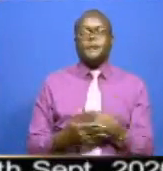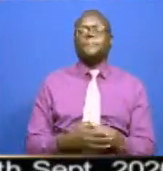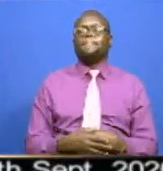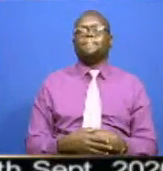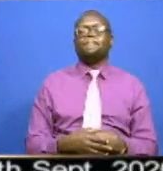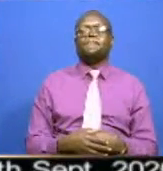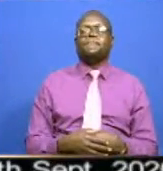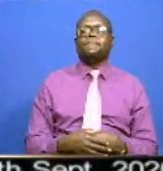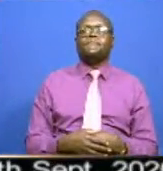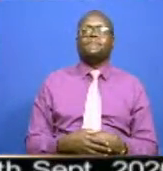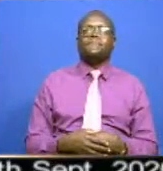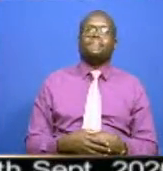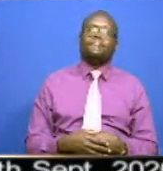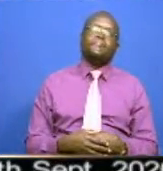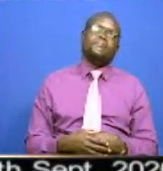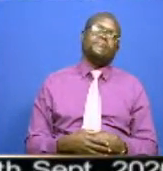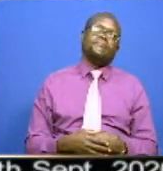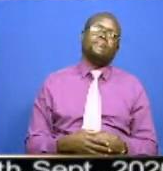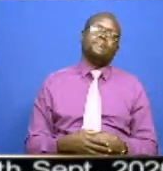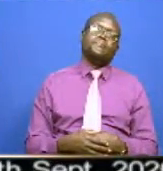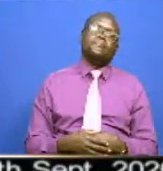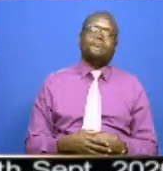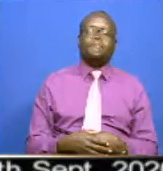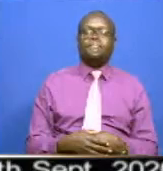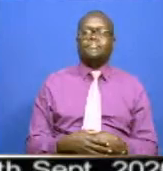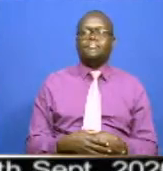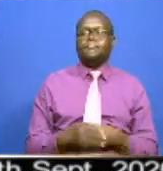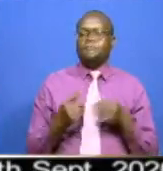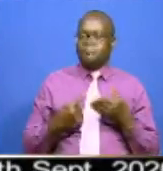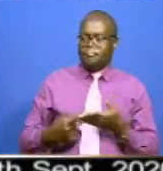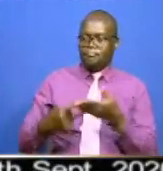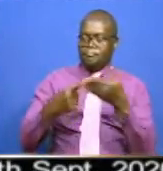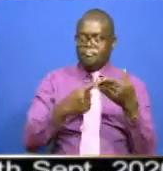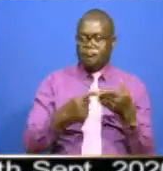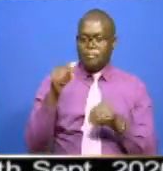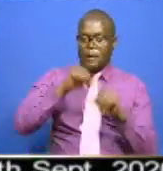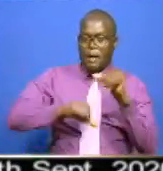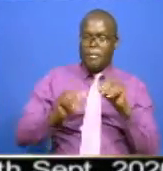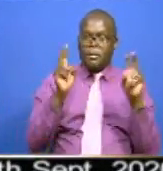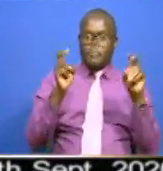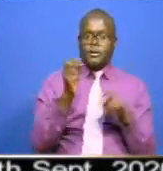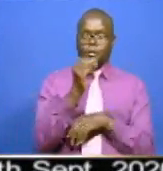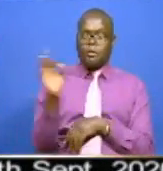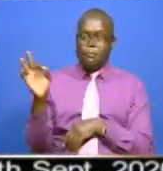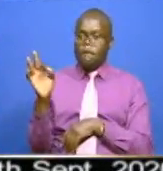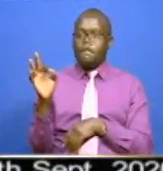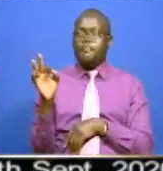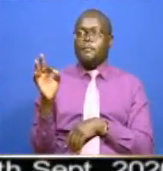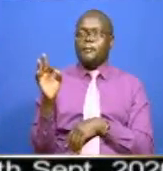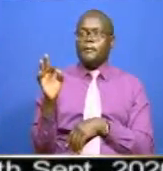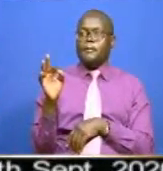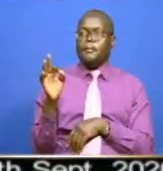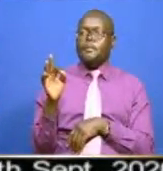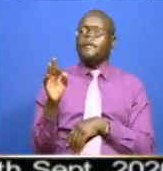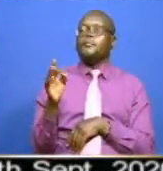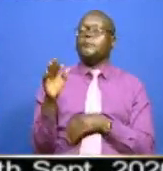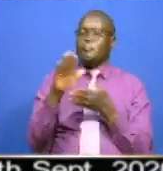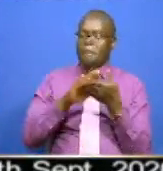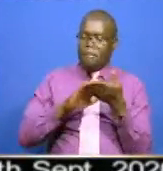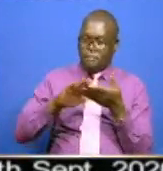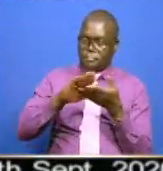Speaker. From the onset, the discussion about the issue of this revenue sharing